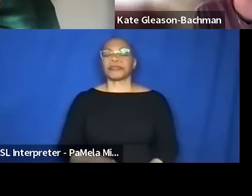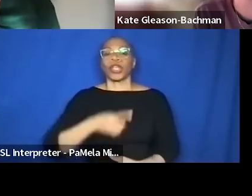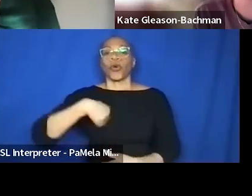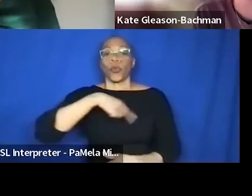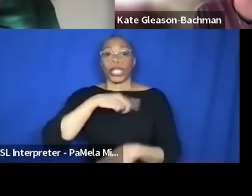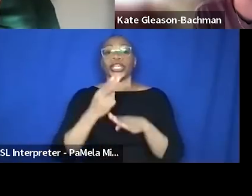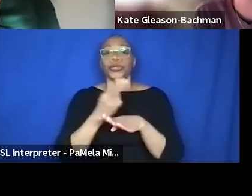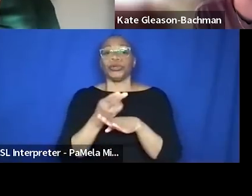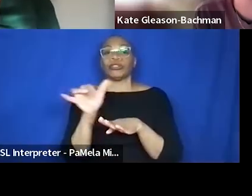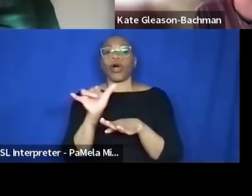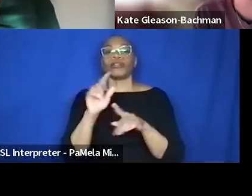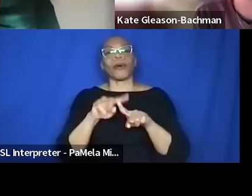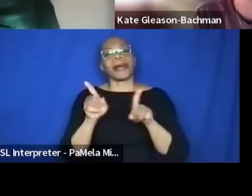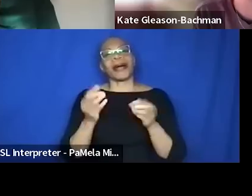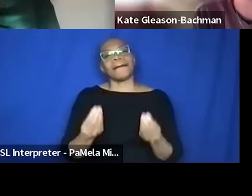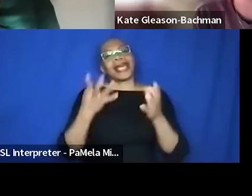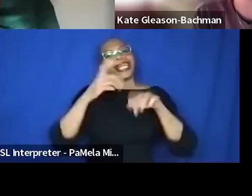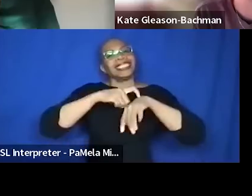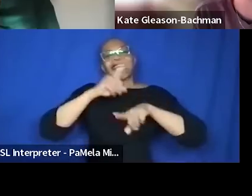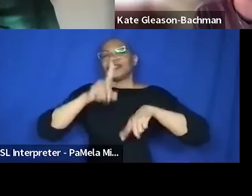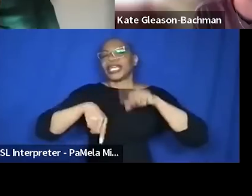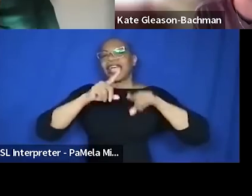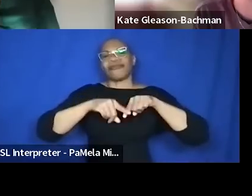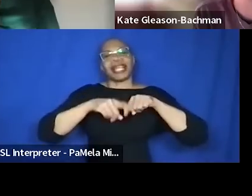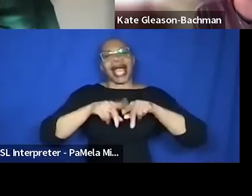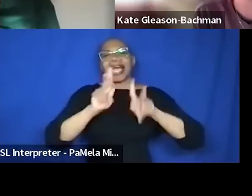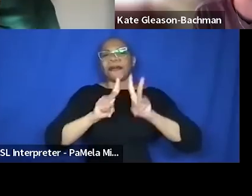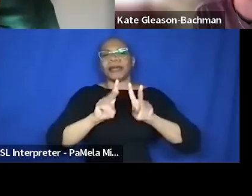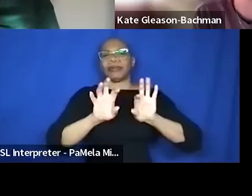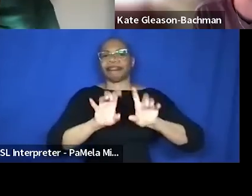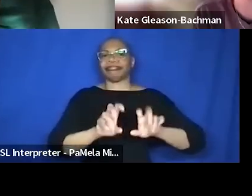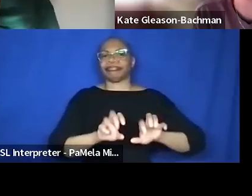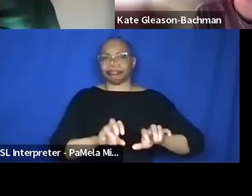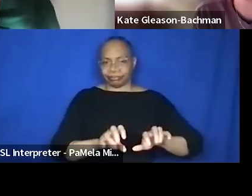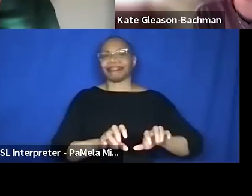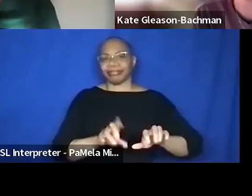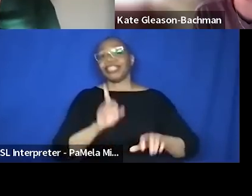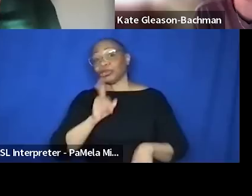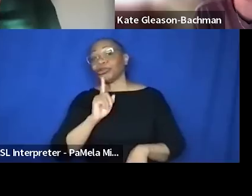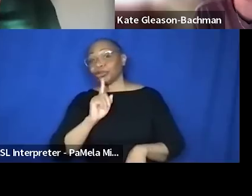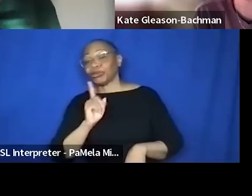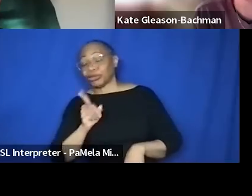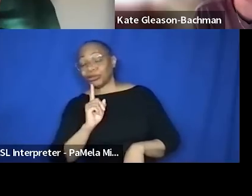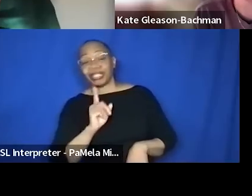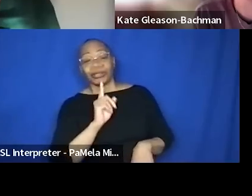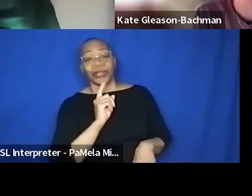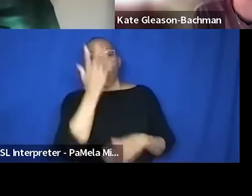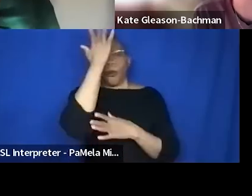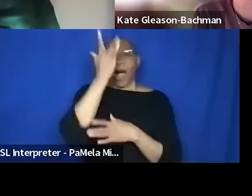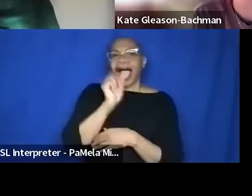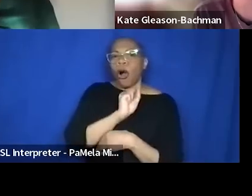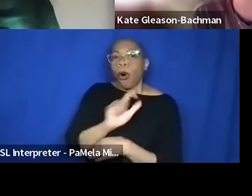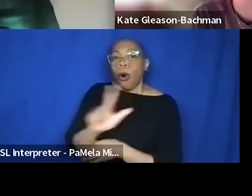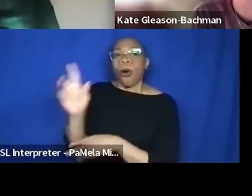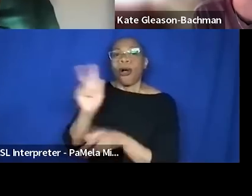use that too, but a lot of times you can't rely on people putting stuff in. That's the problem. Yeah, that's true. That's true. Yeah. So, because everybody's part